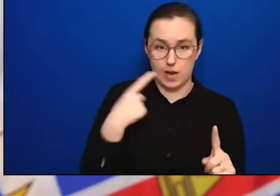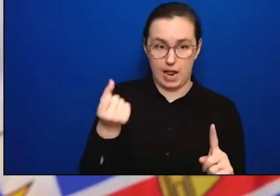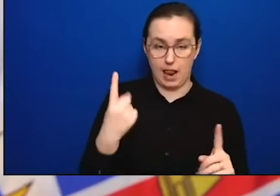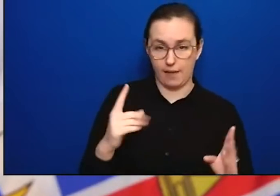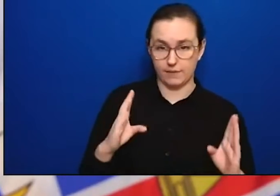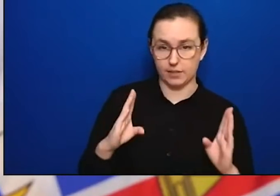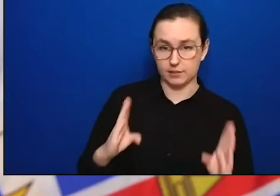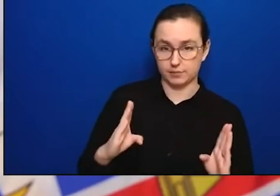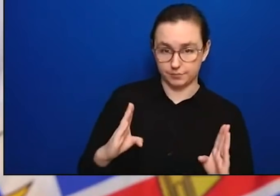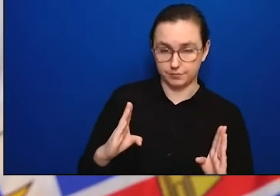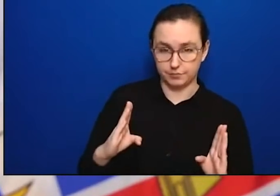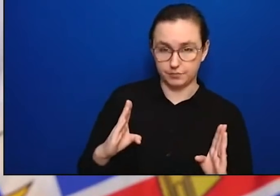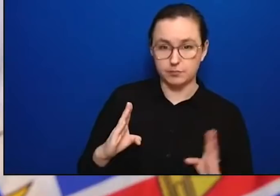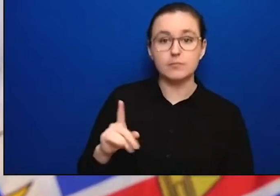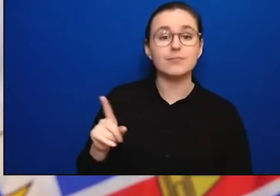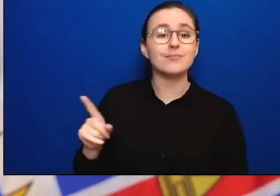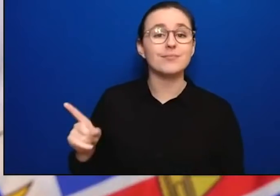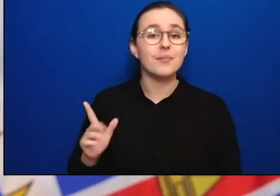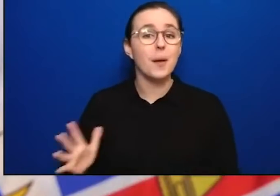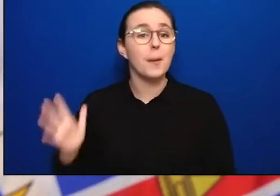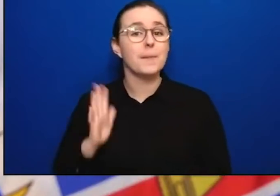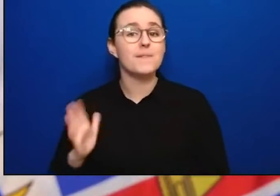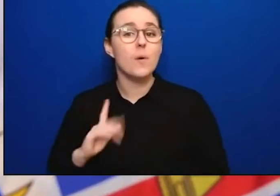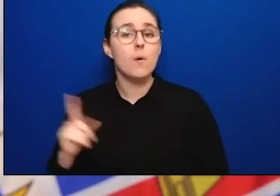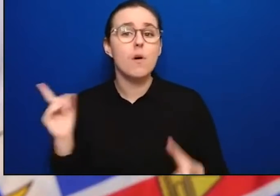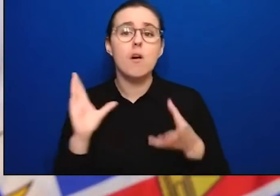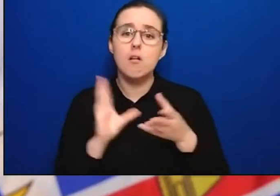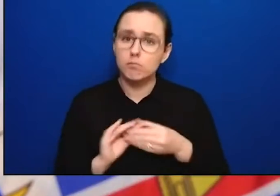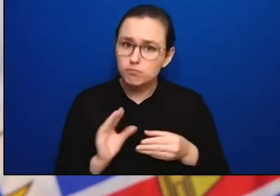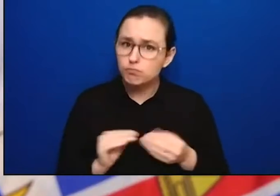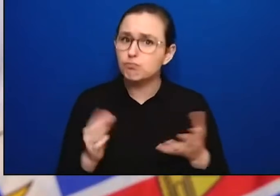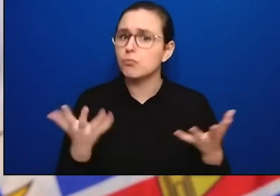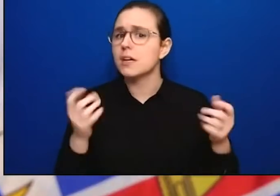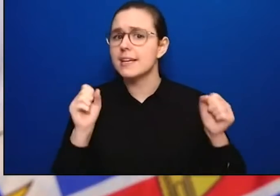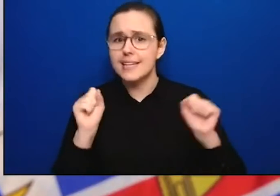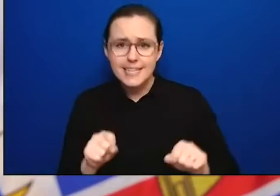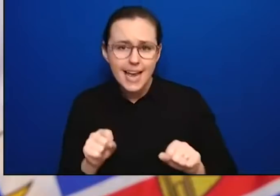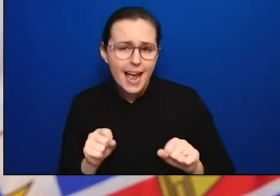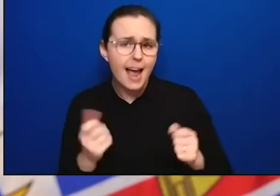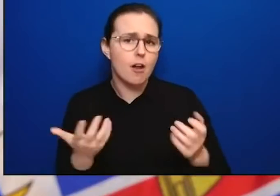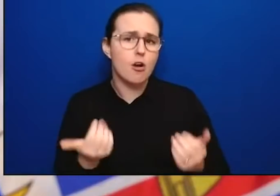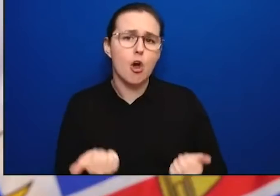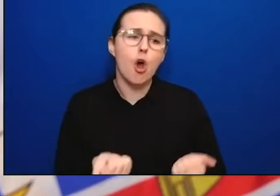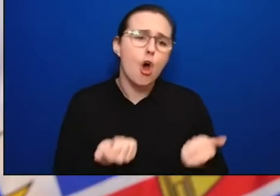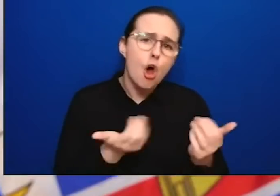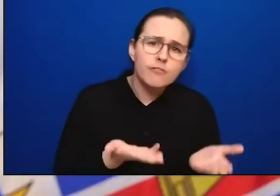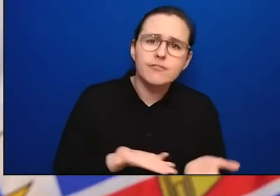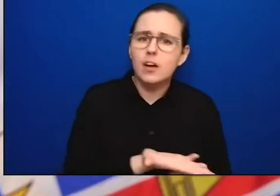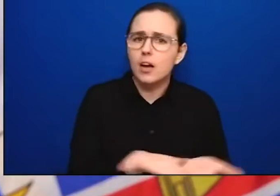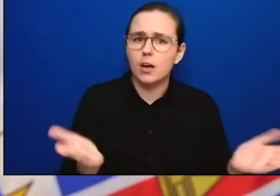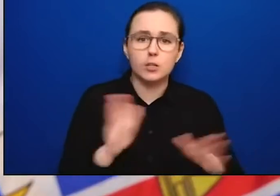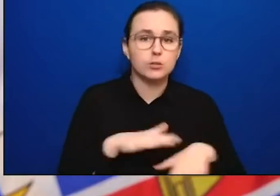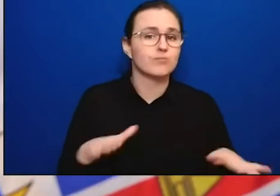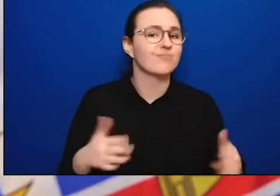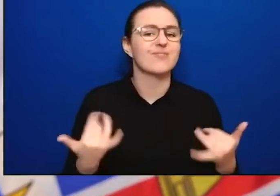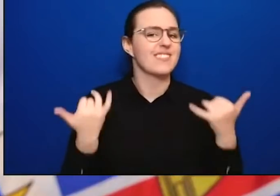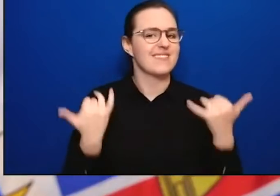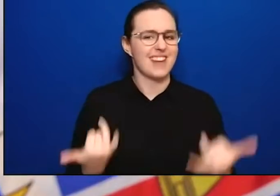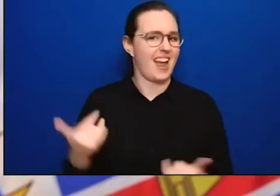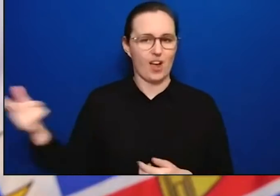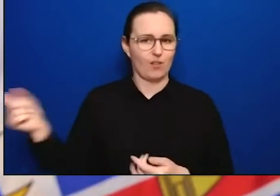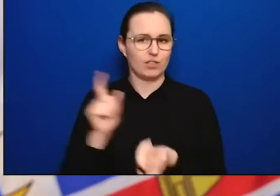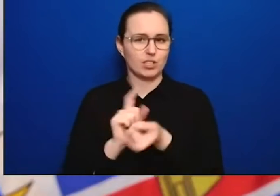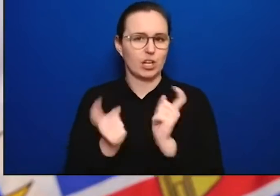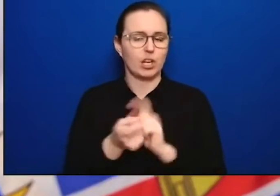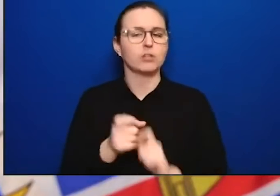5 to 11. And you may recall when they first came up the language was around may be